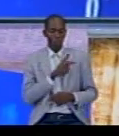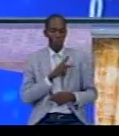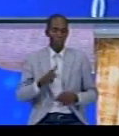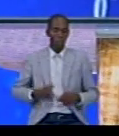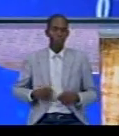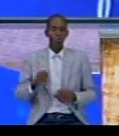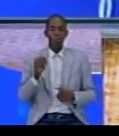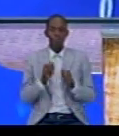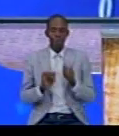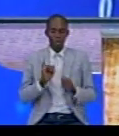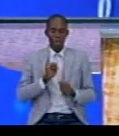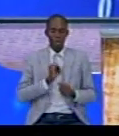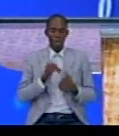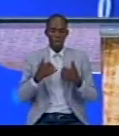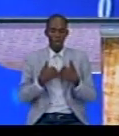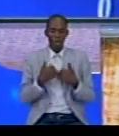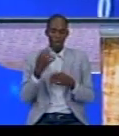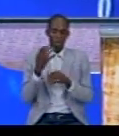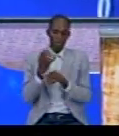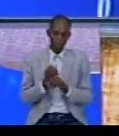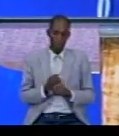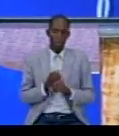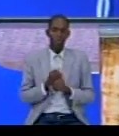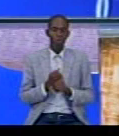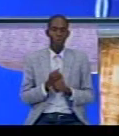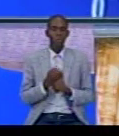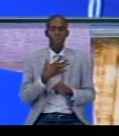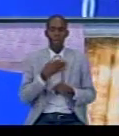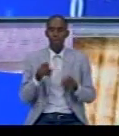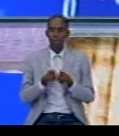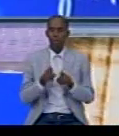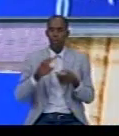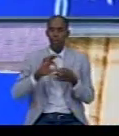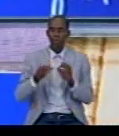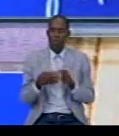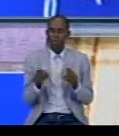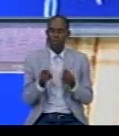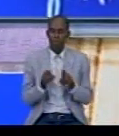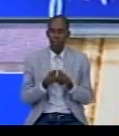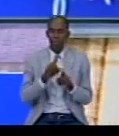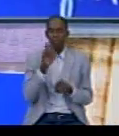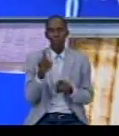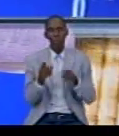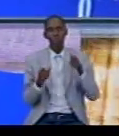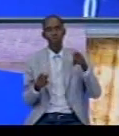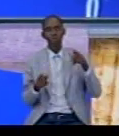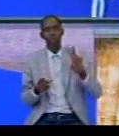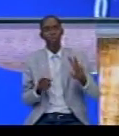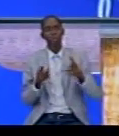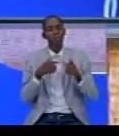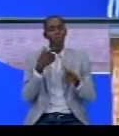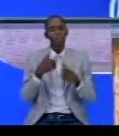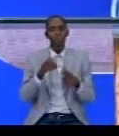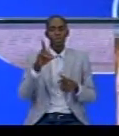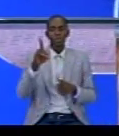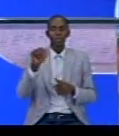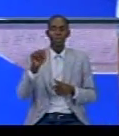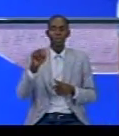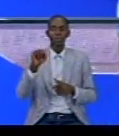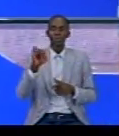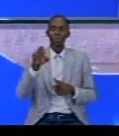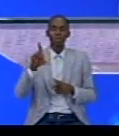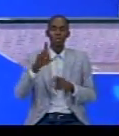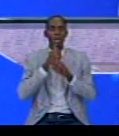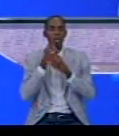have seen and the interpretation thereof? Verse 27, in verse 27, then Daniel answered in